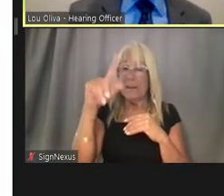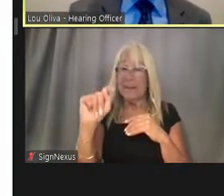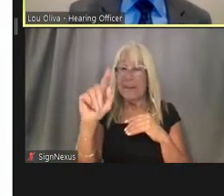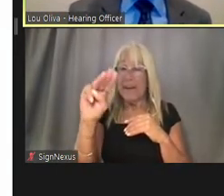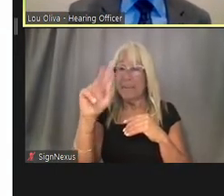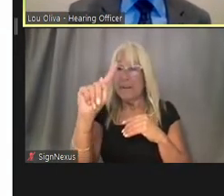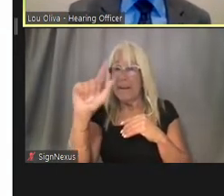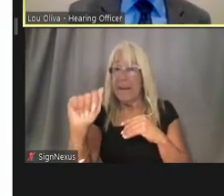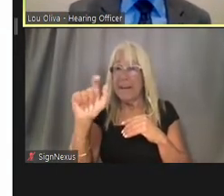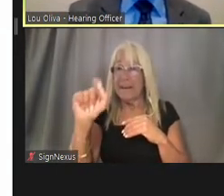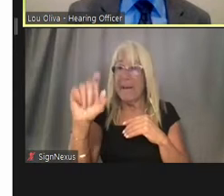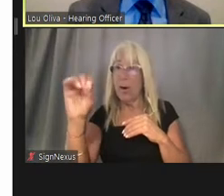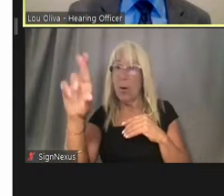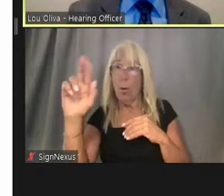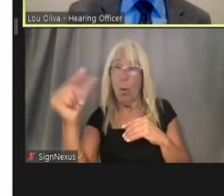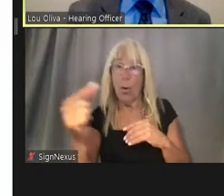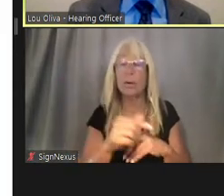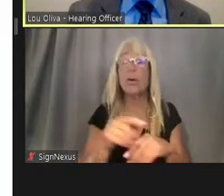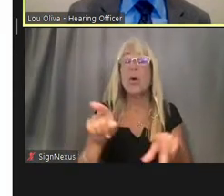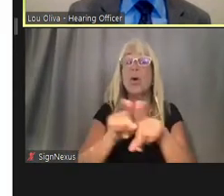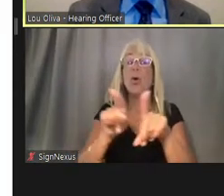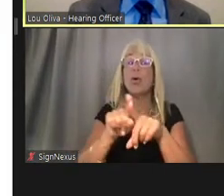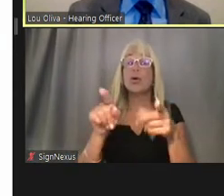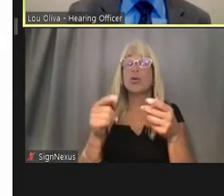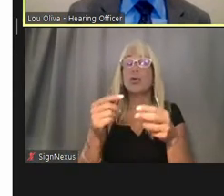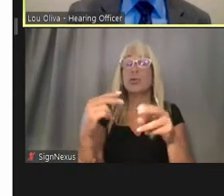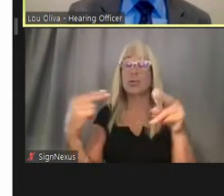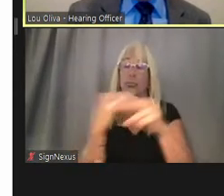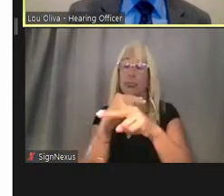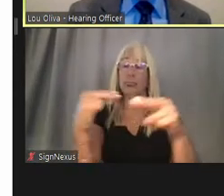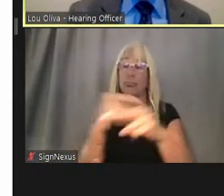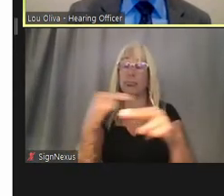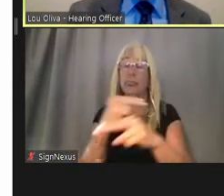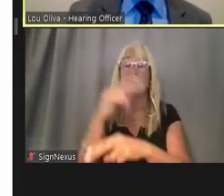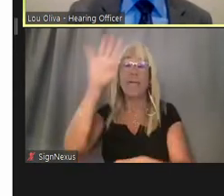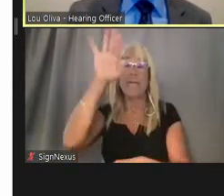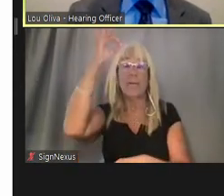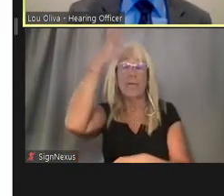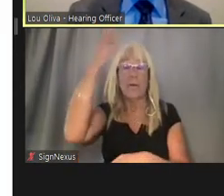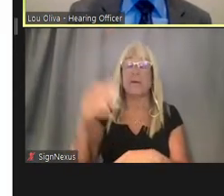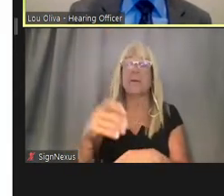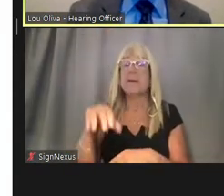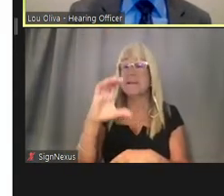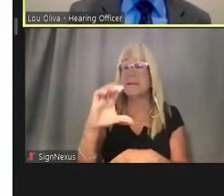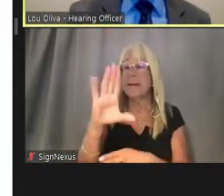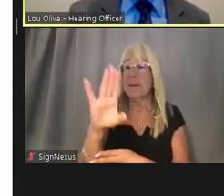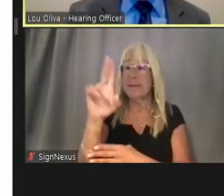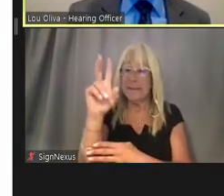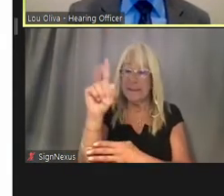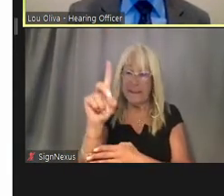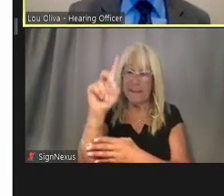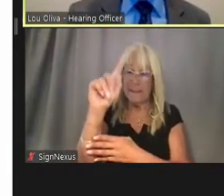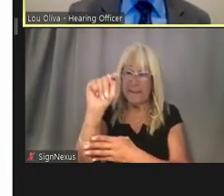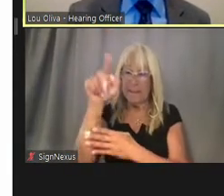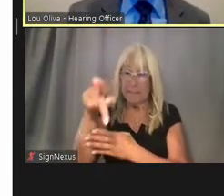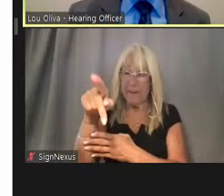you may also submit comments directly to the Federal Highway Administration via email at cbdtp